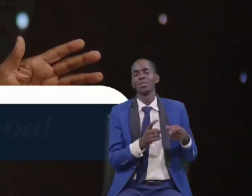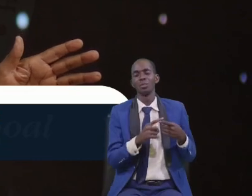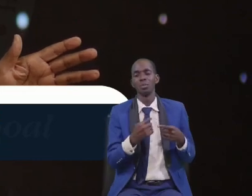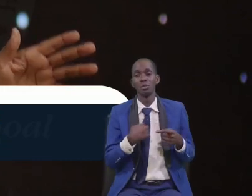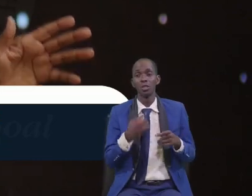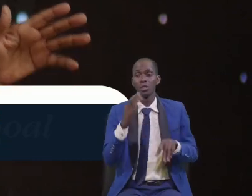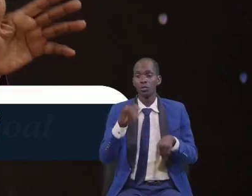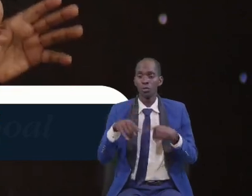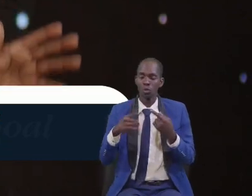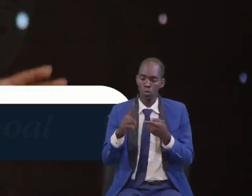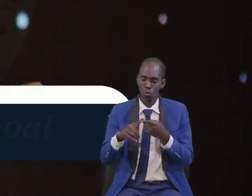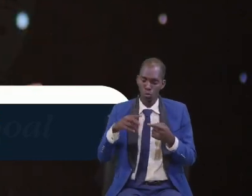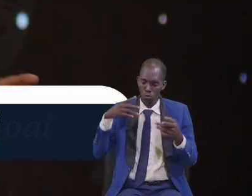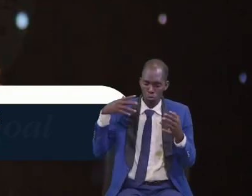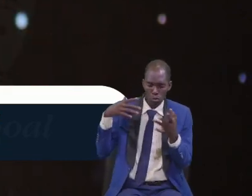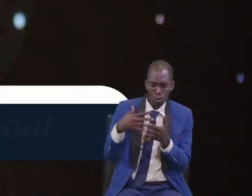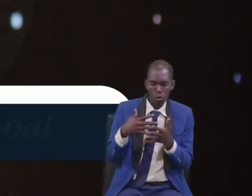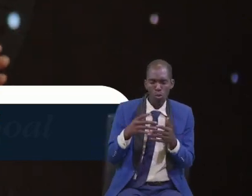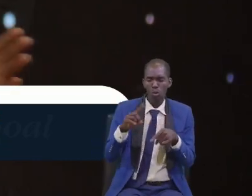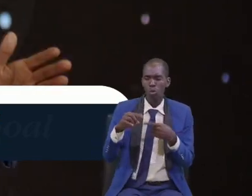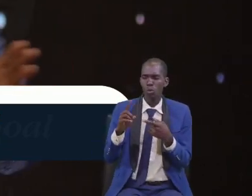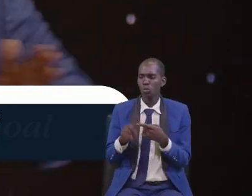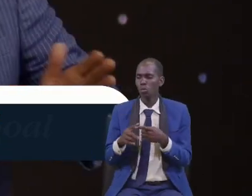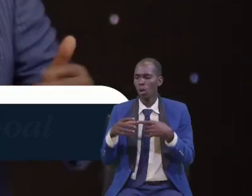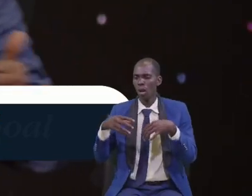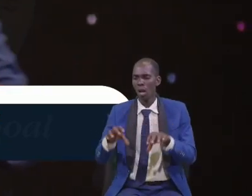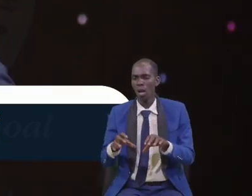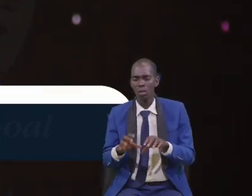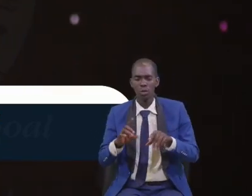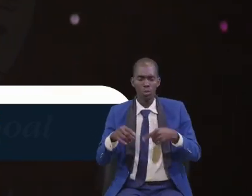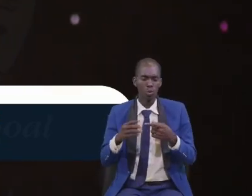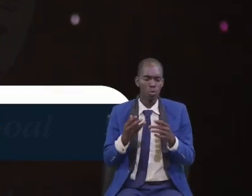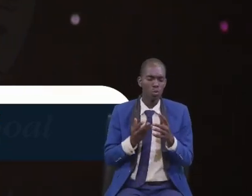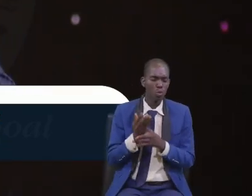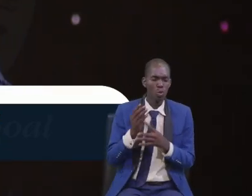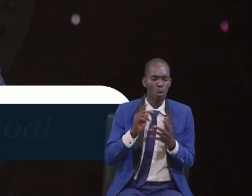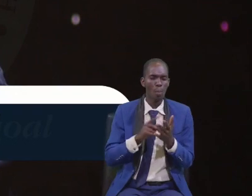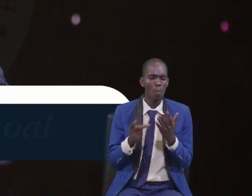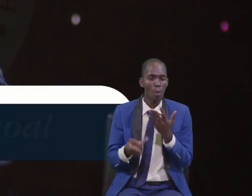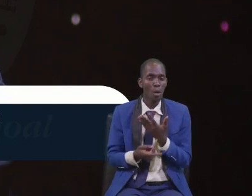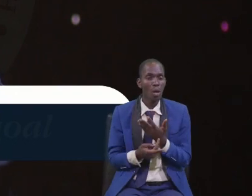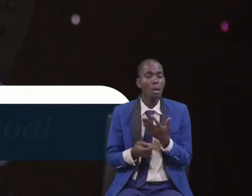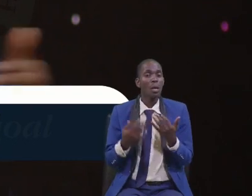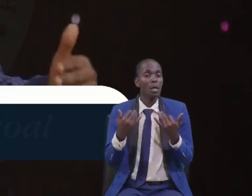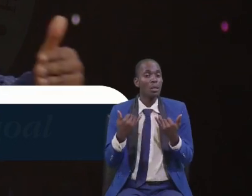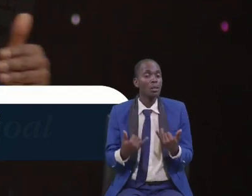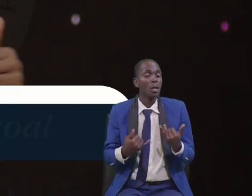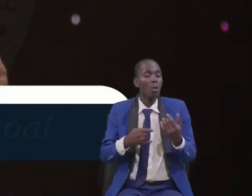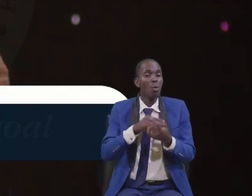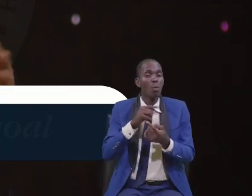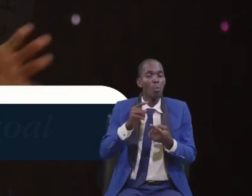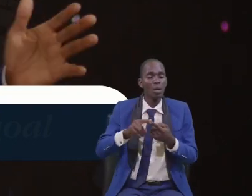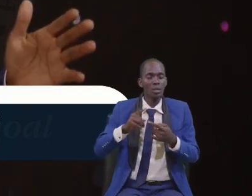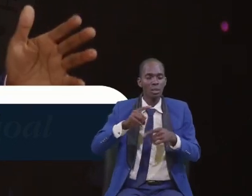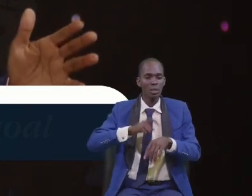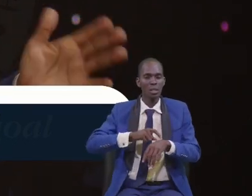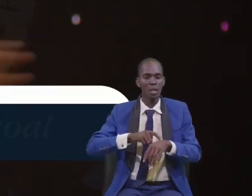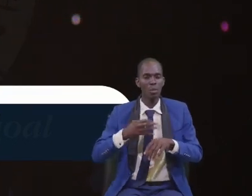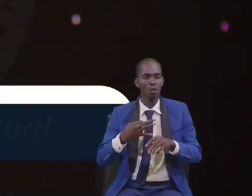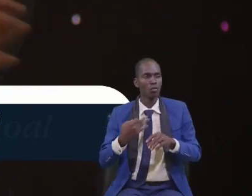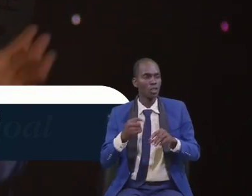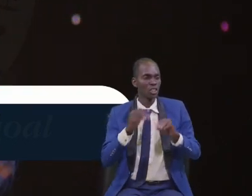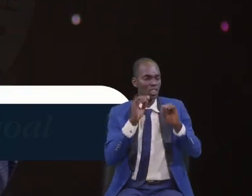classes, they've been going through programs. Now, at the end of the teaching and the exhortation and